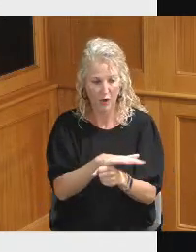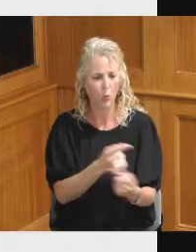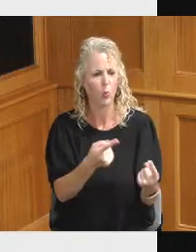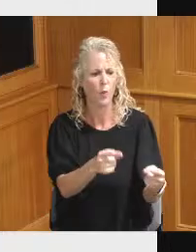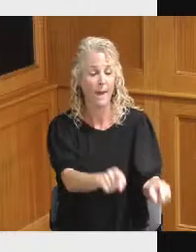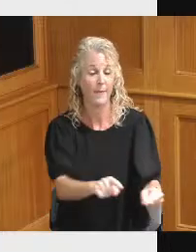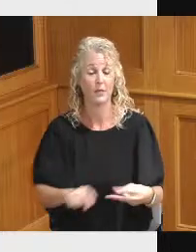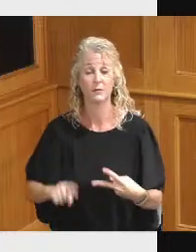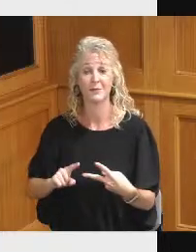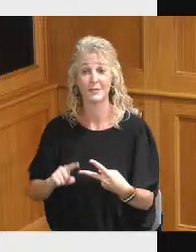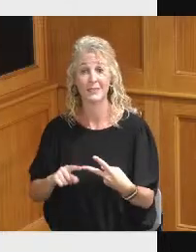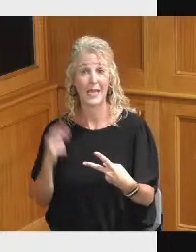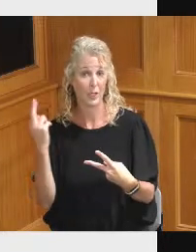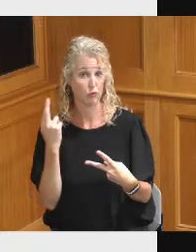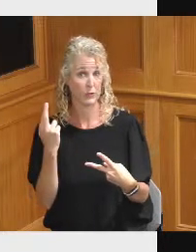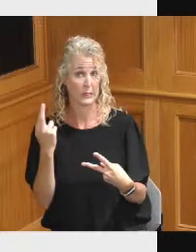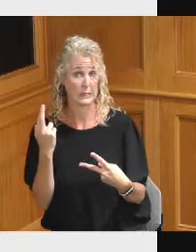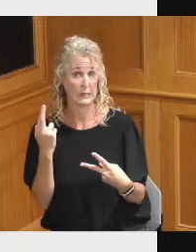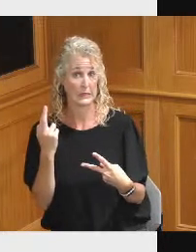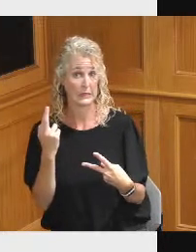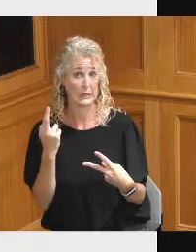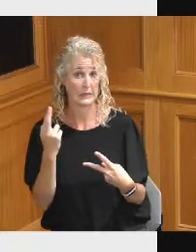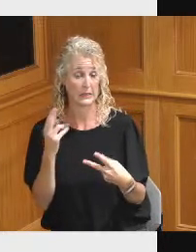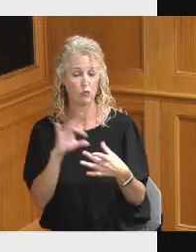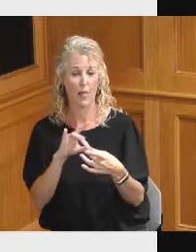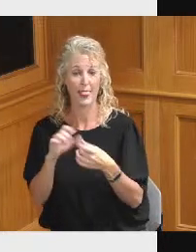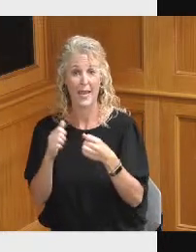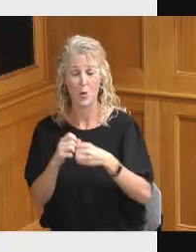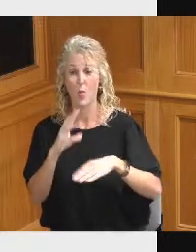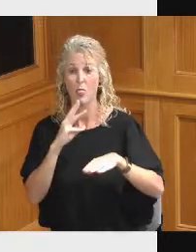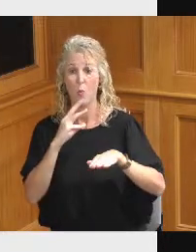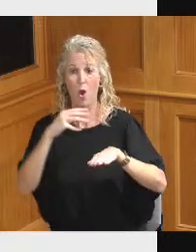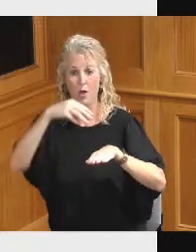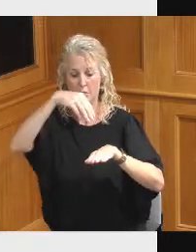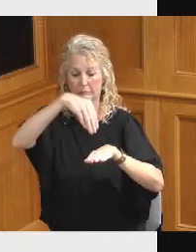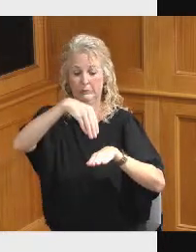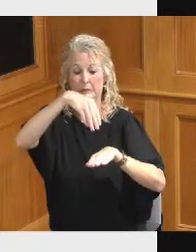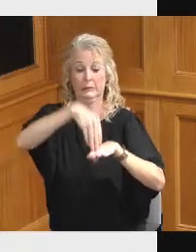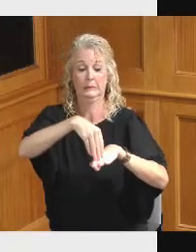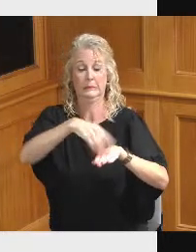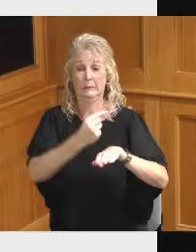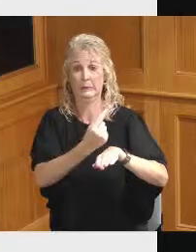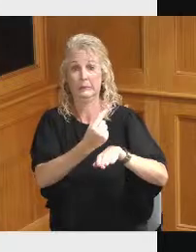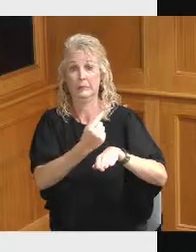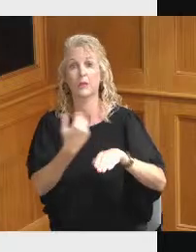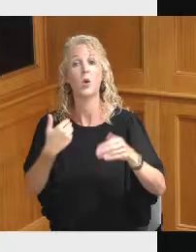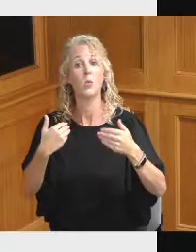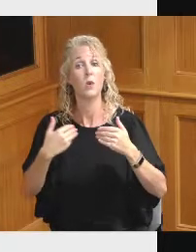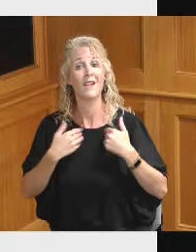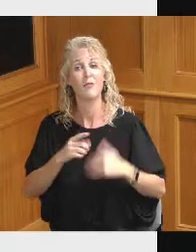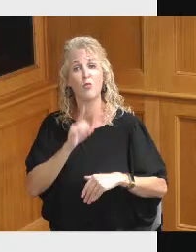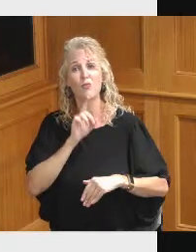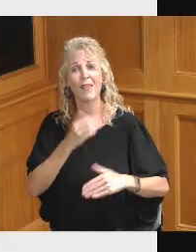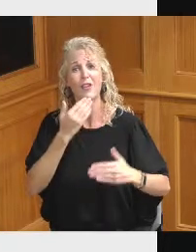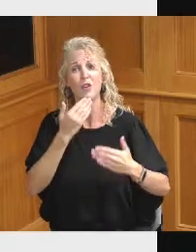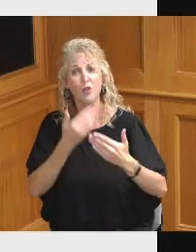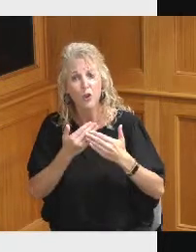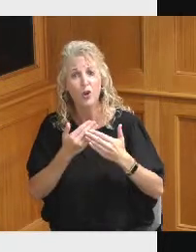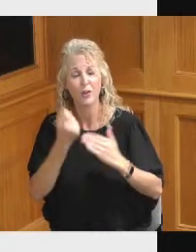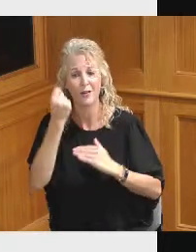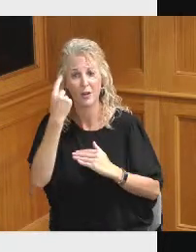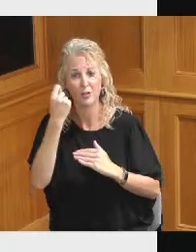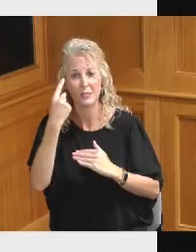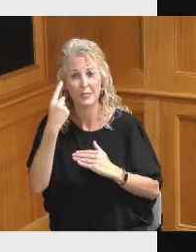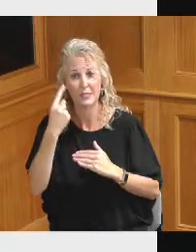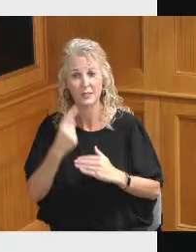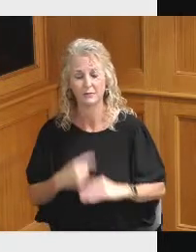second piece, and this comes out of the work on the impervious surface charge study, is we have a really good overlay now